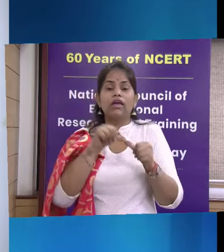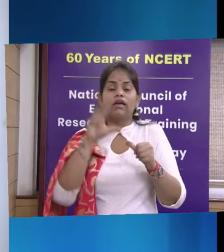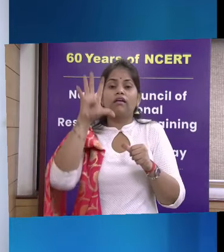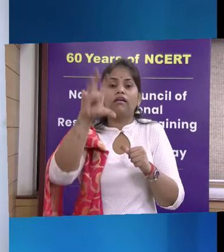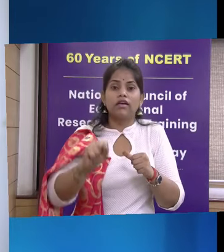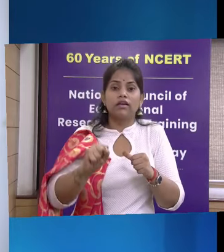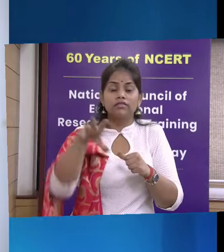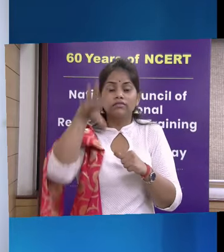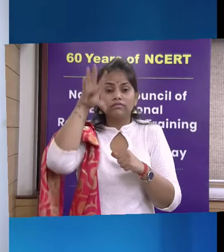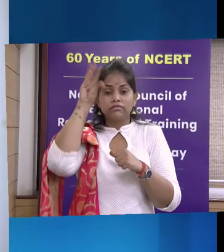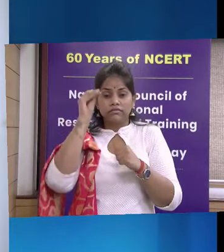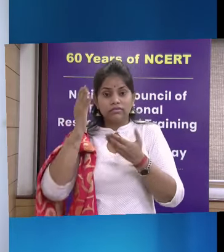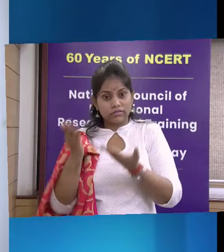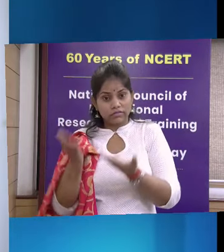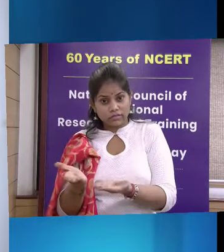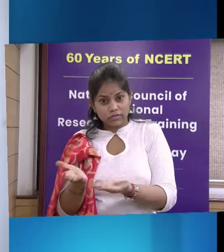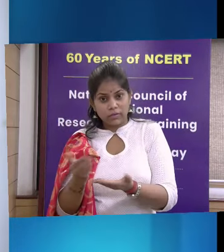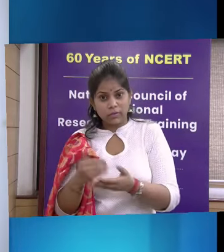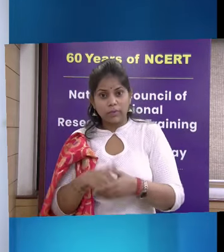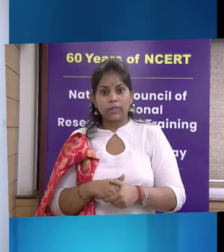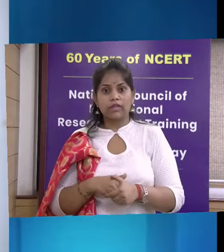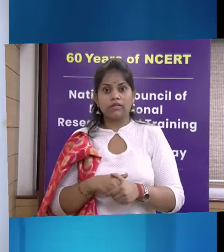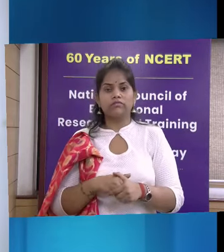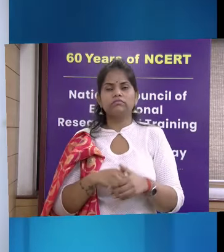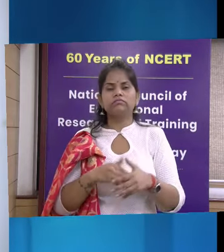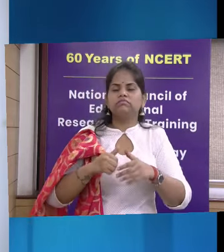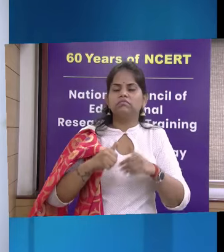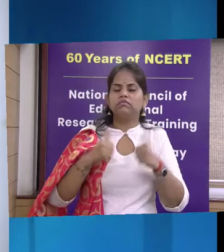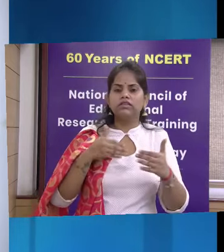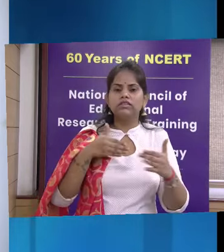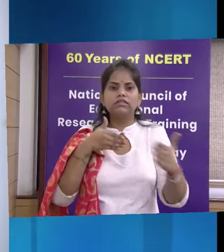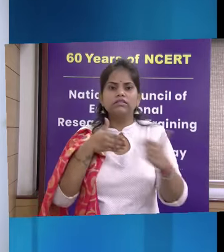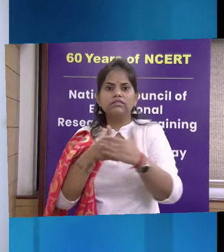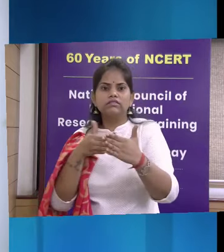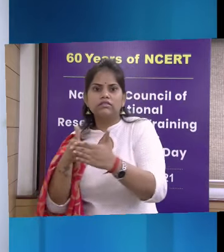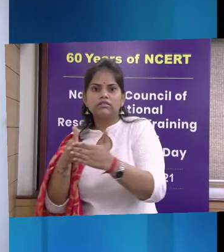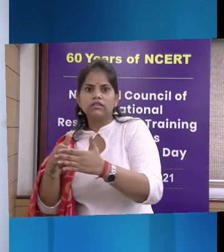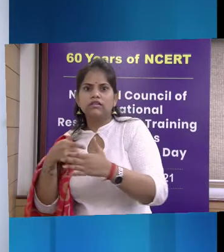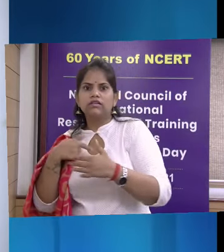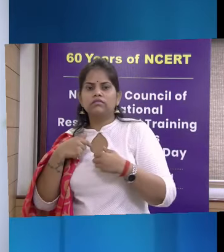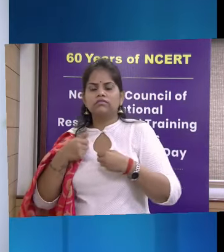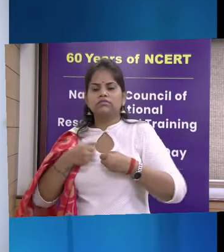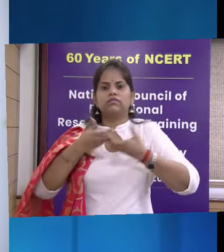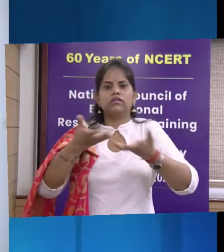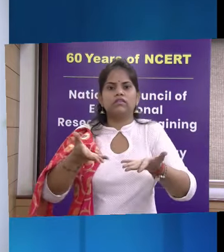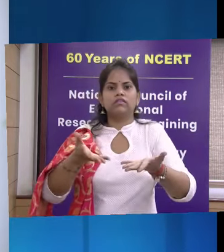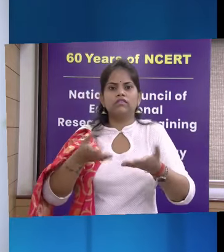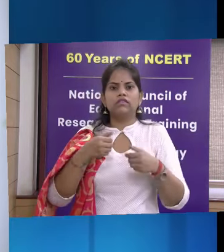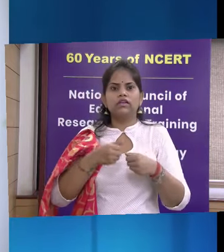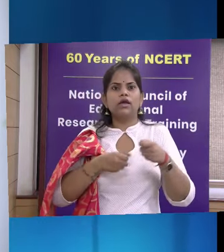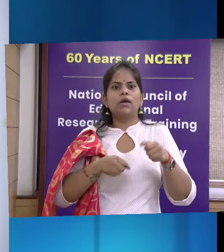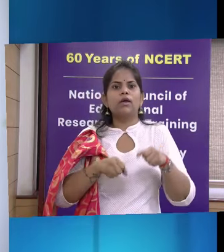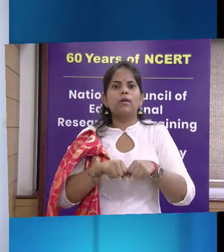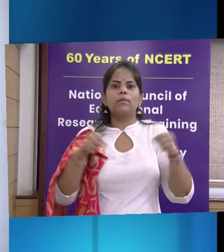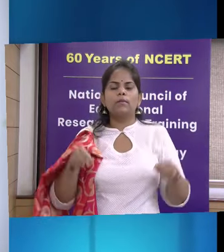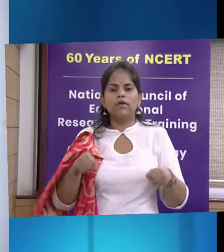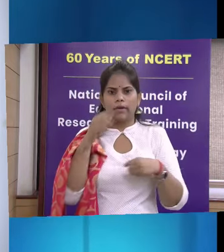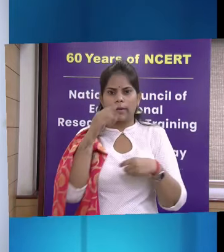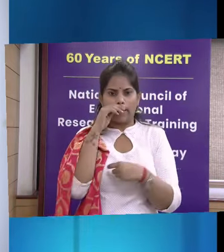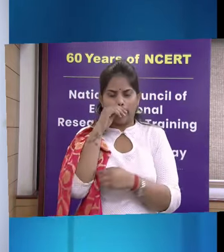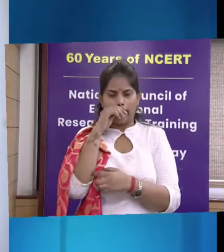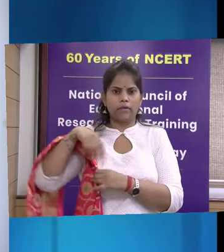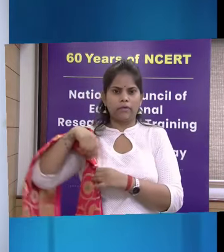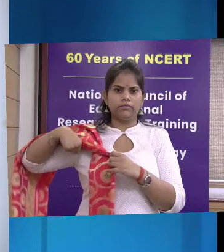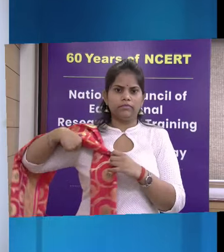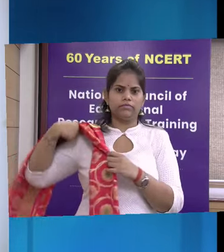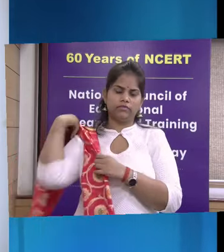opportunities poses greater challenge to the delivery mechanism. In lighter note, please